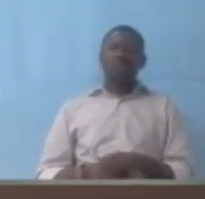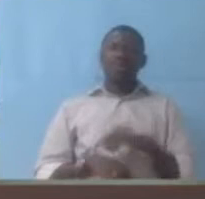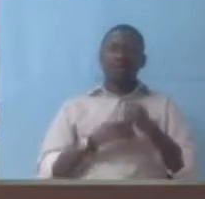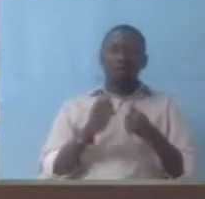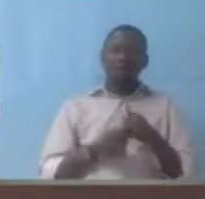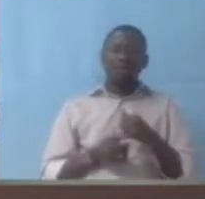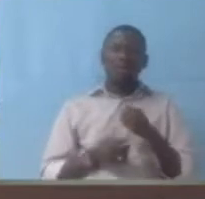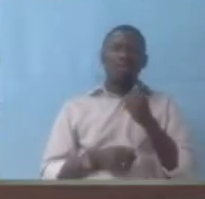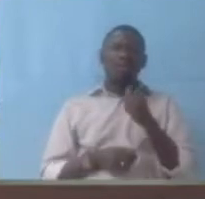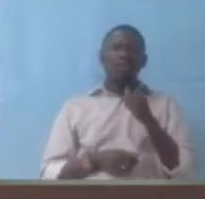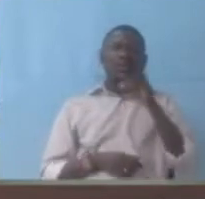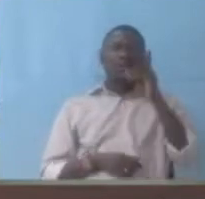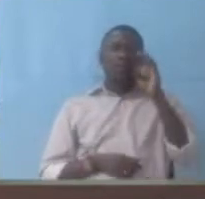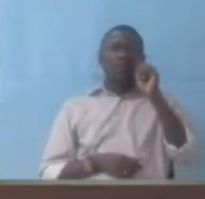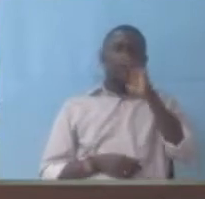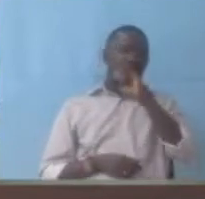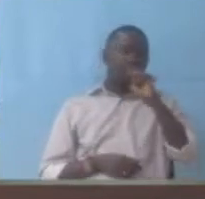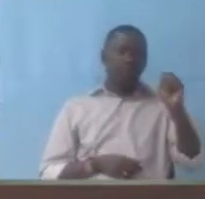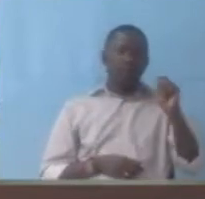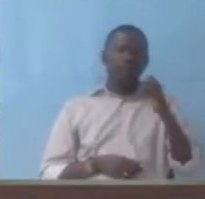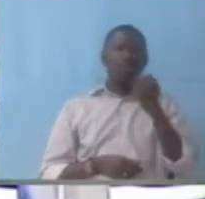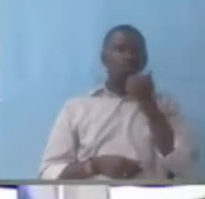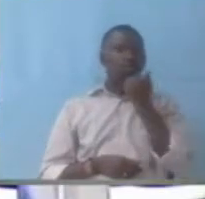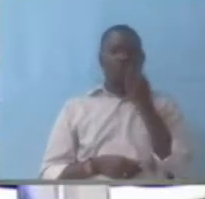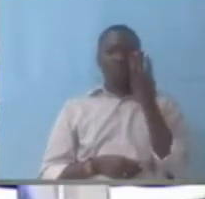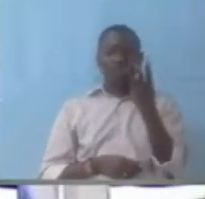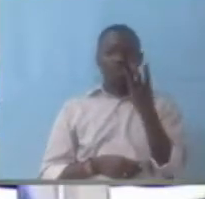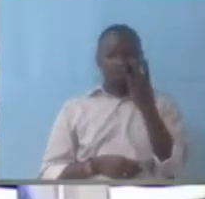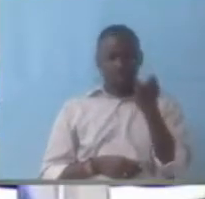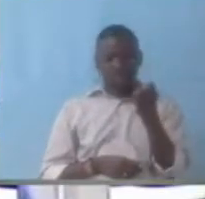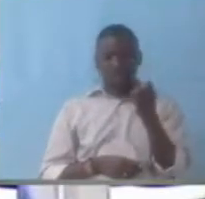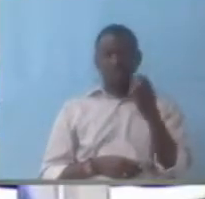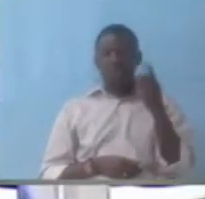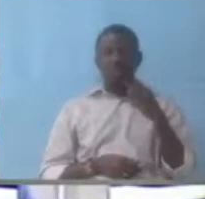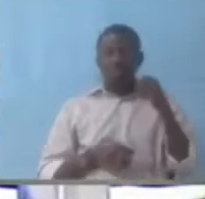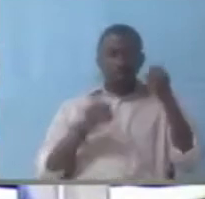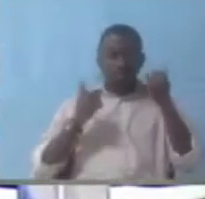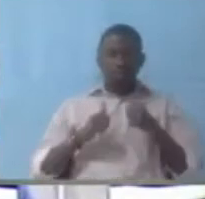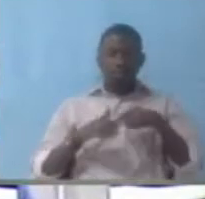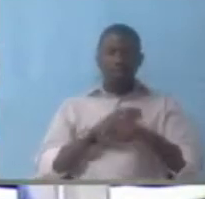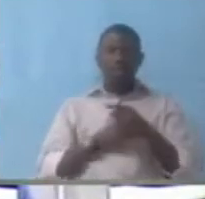March. Decree sabanjango menata March karokono.